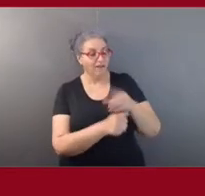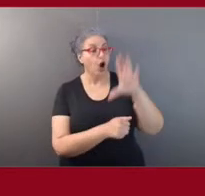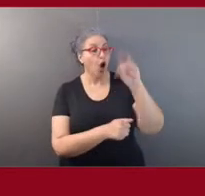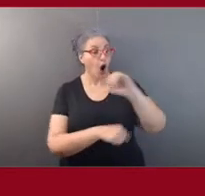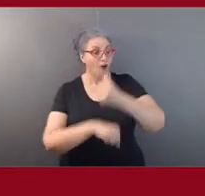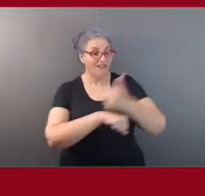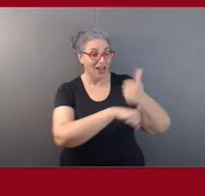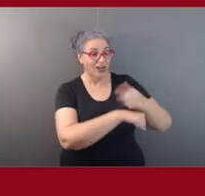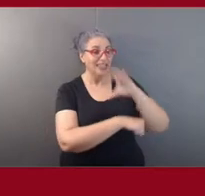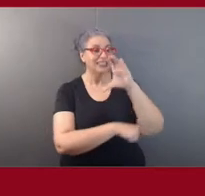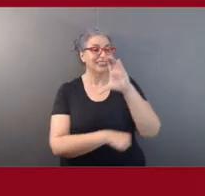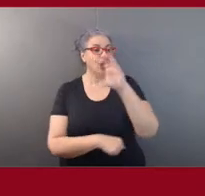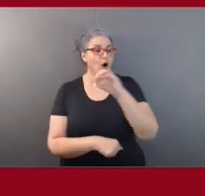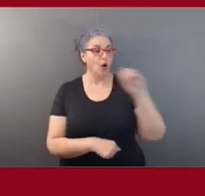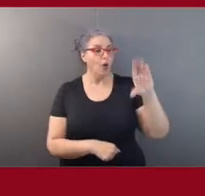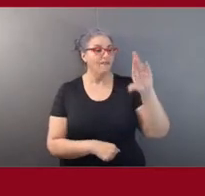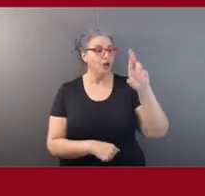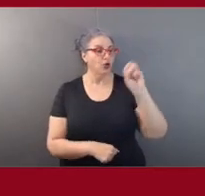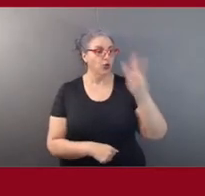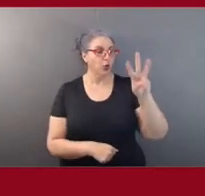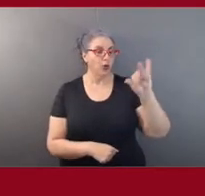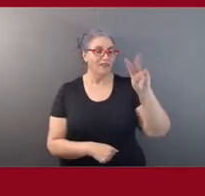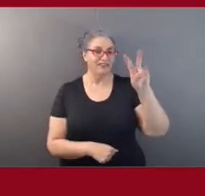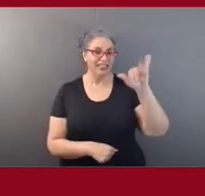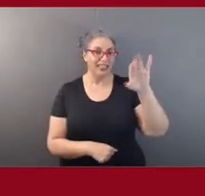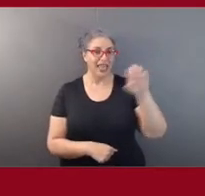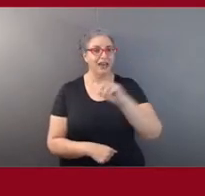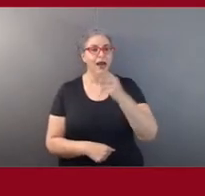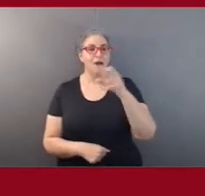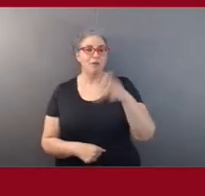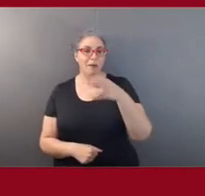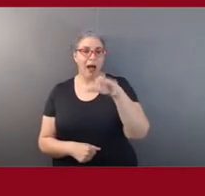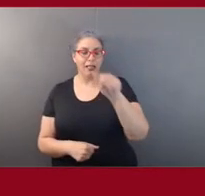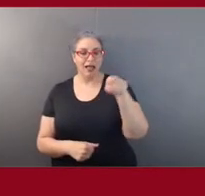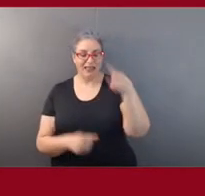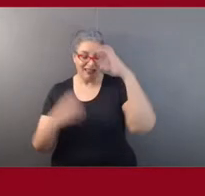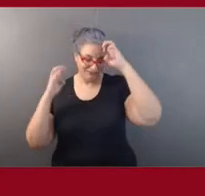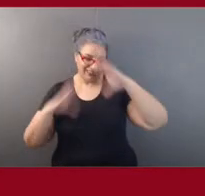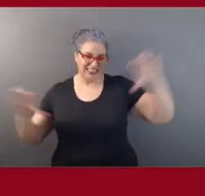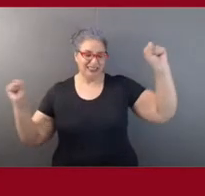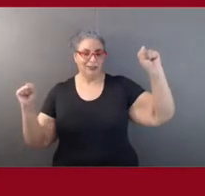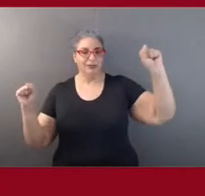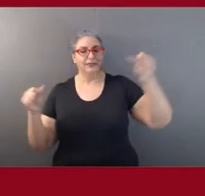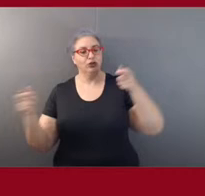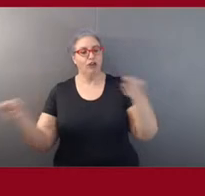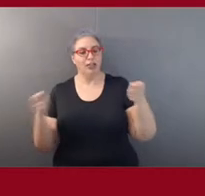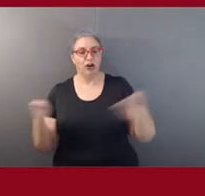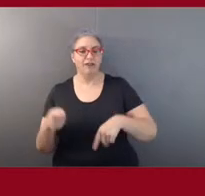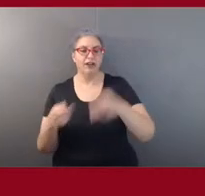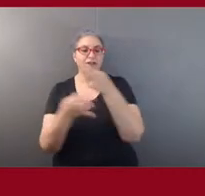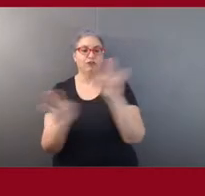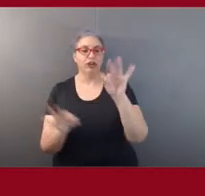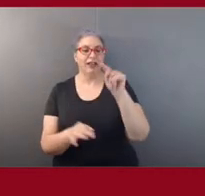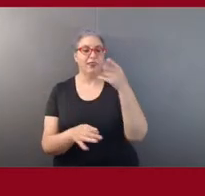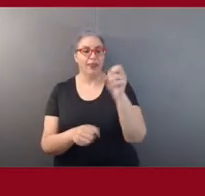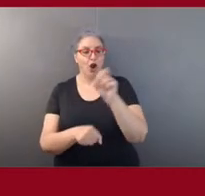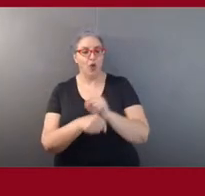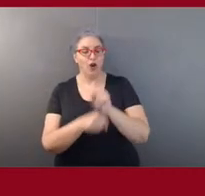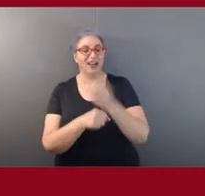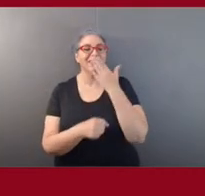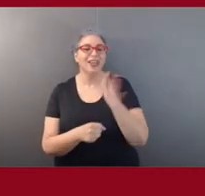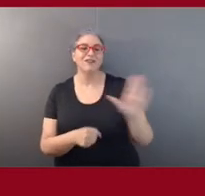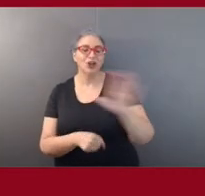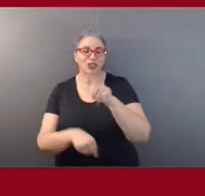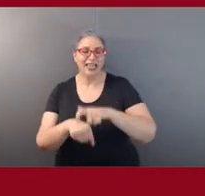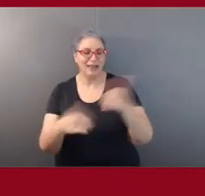Groovy, and Pamala Music Kim, Executive Director of Free the Work. Thank you all for taking the time today. Thank you so much for having